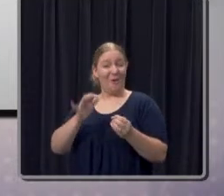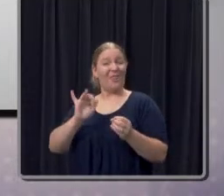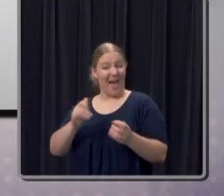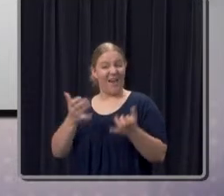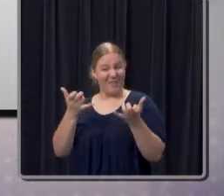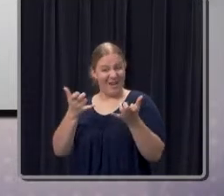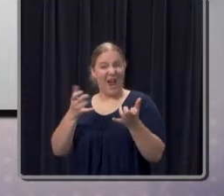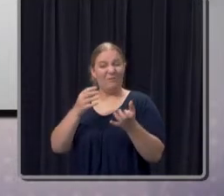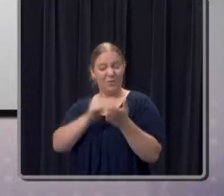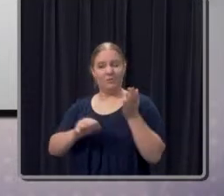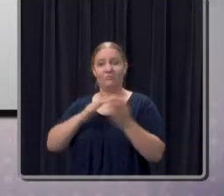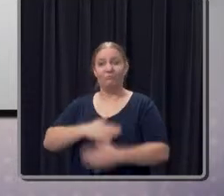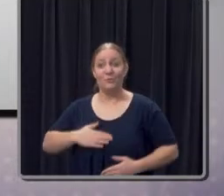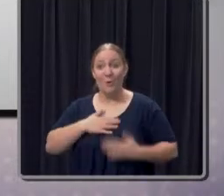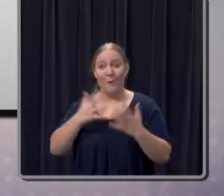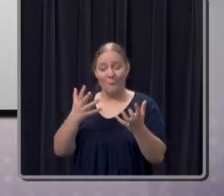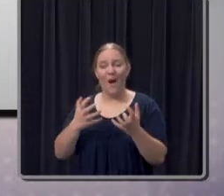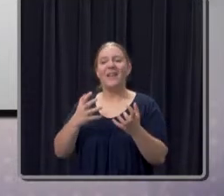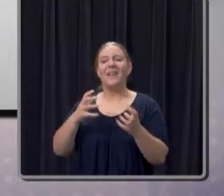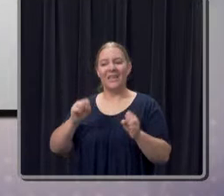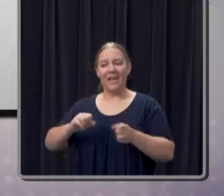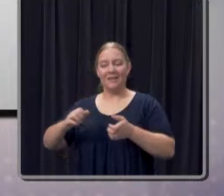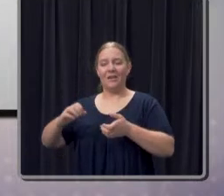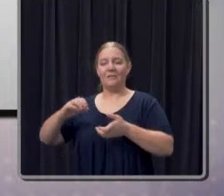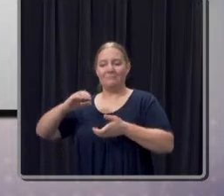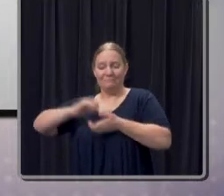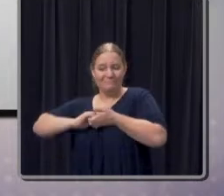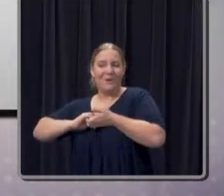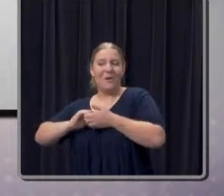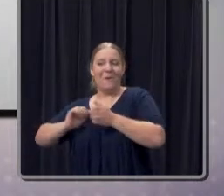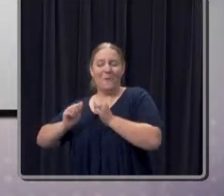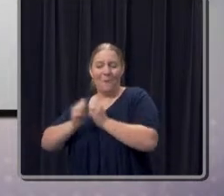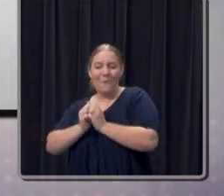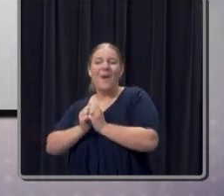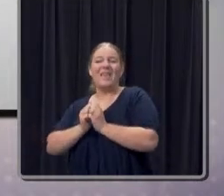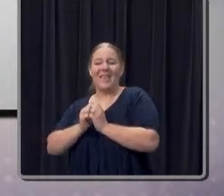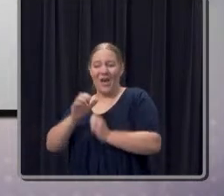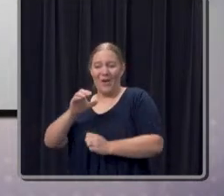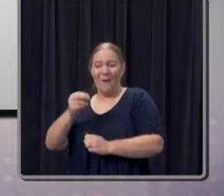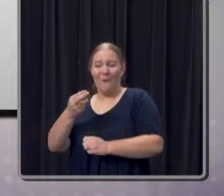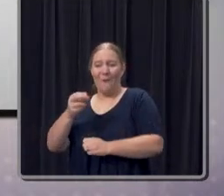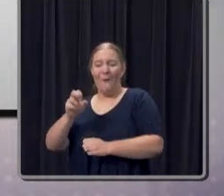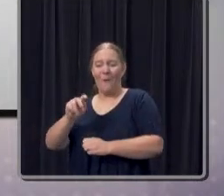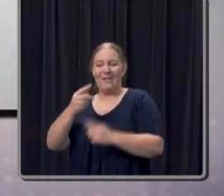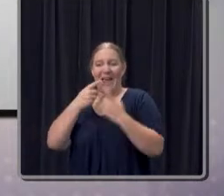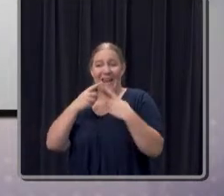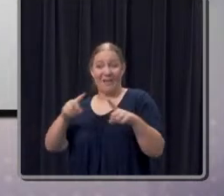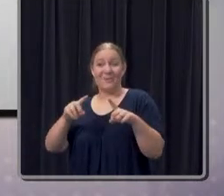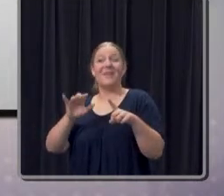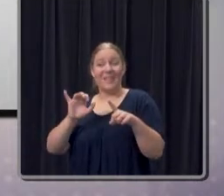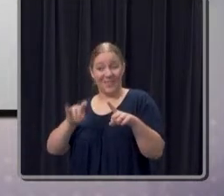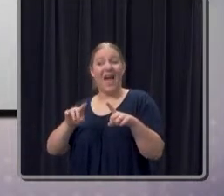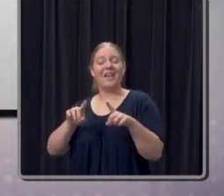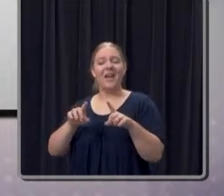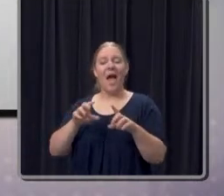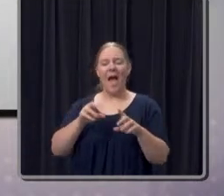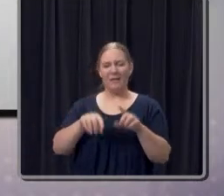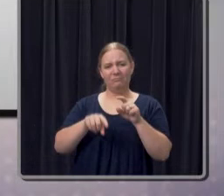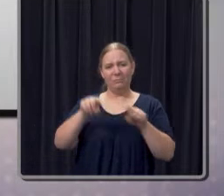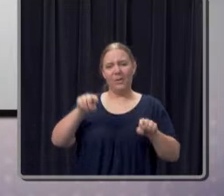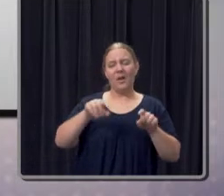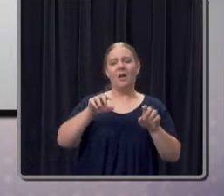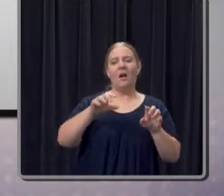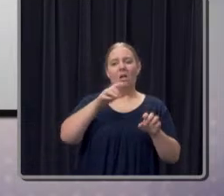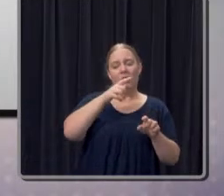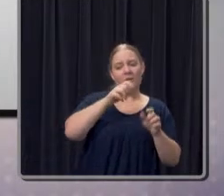And they can co-host morning announcements. There's one of our 4th graders there co-hosting announcements and various other things. They can have lunch with